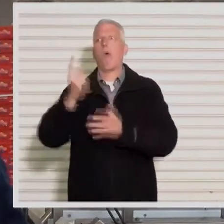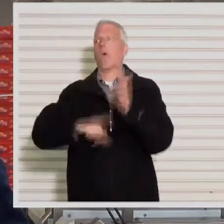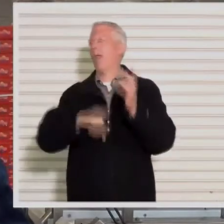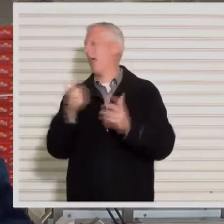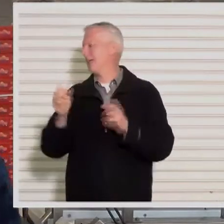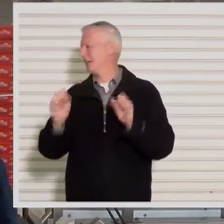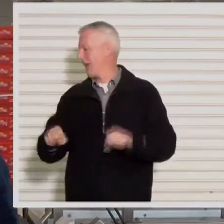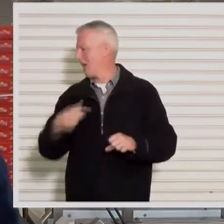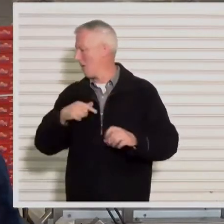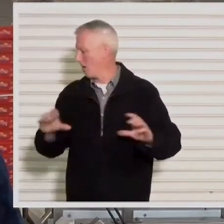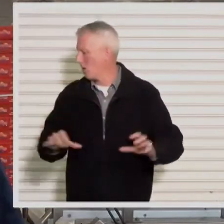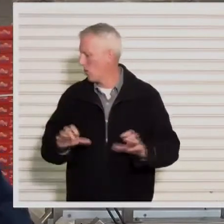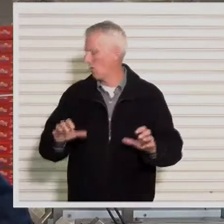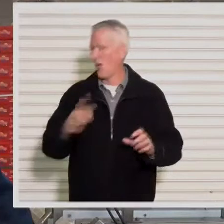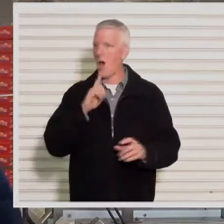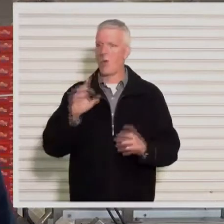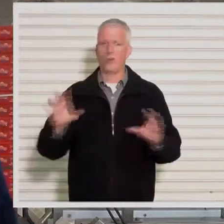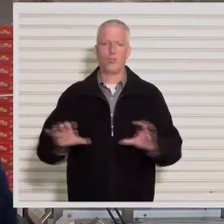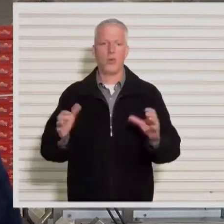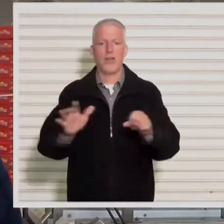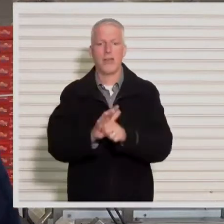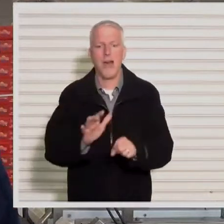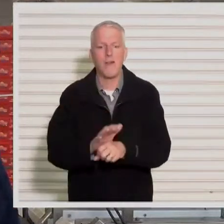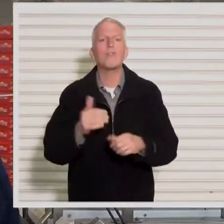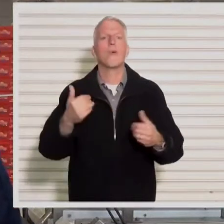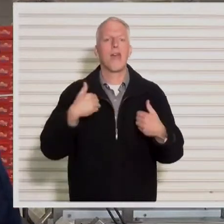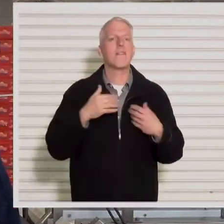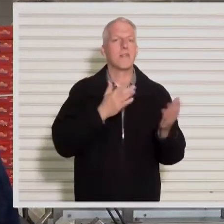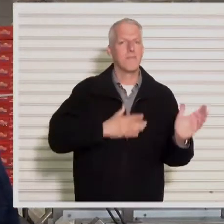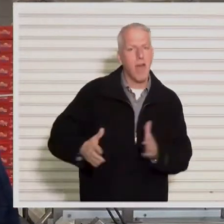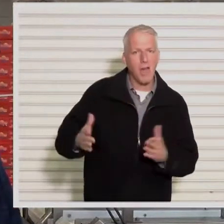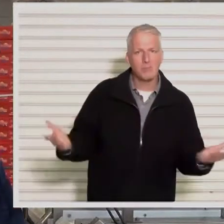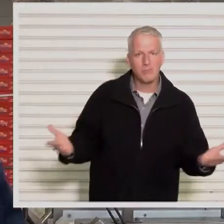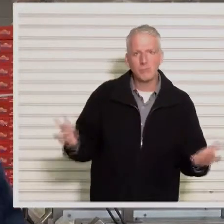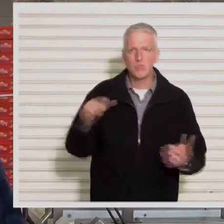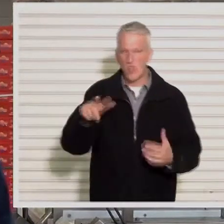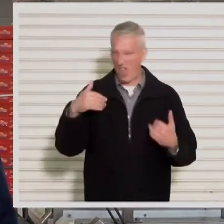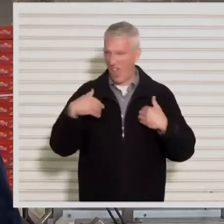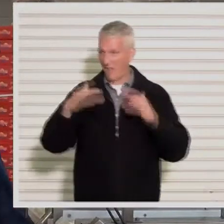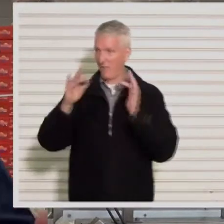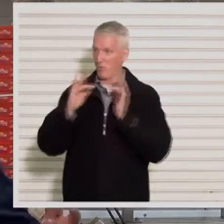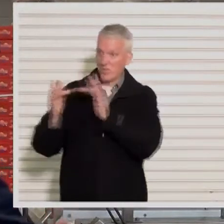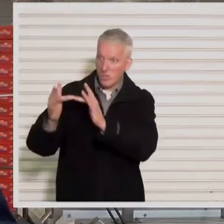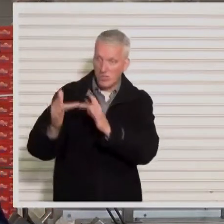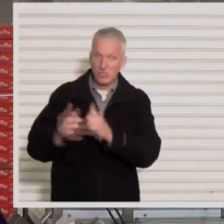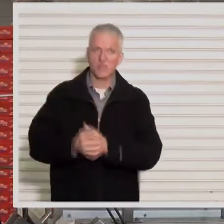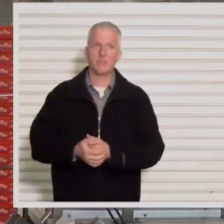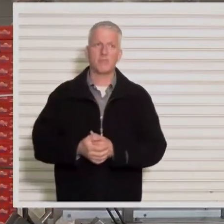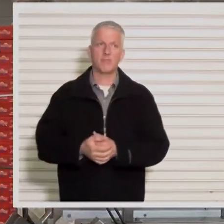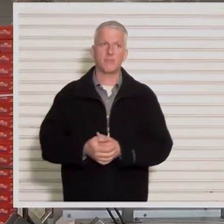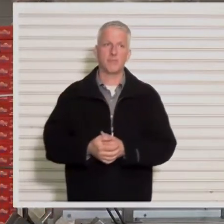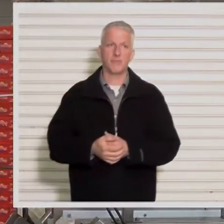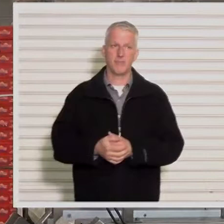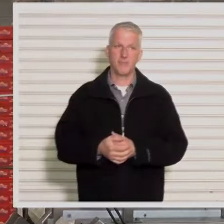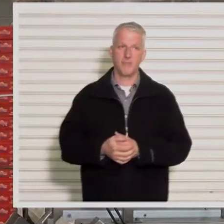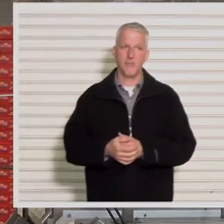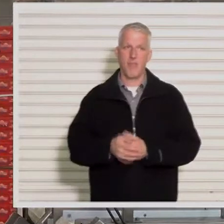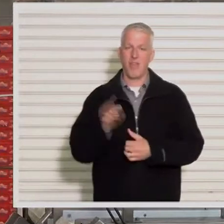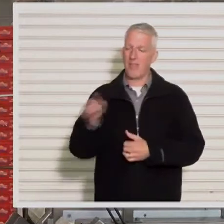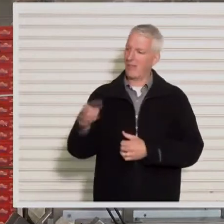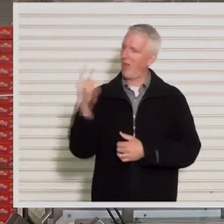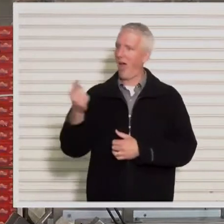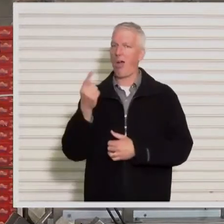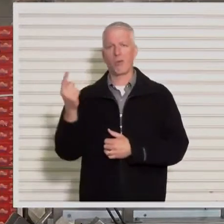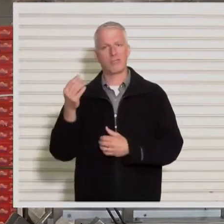Are you doing enough? Do the plans exist? Do you have the resources? Well, there's always more to